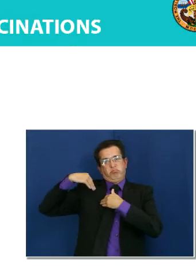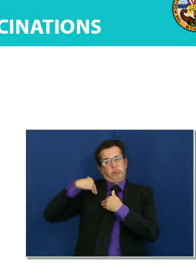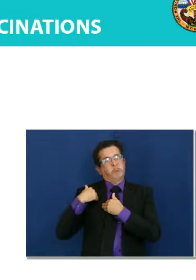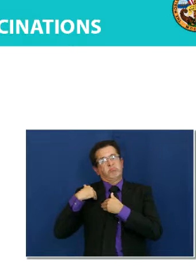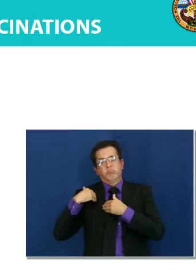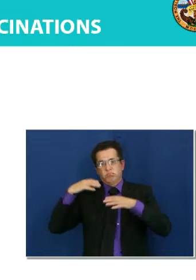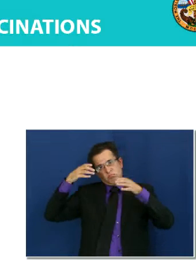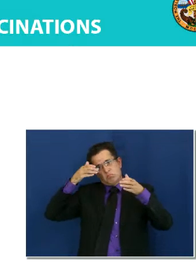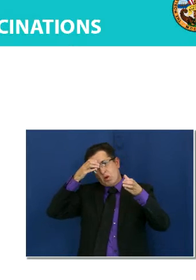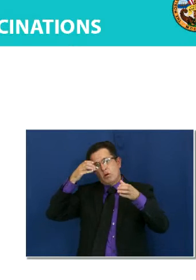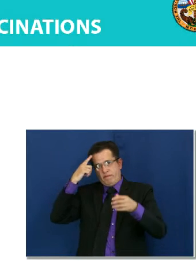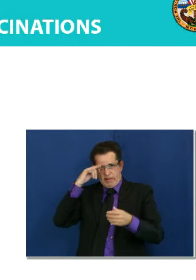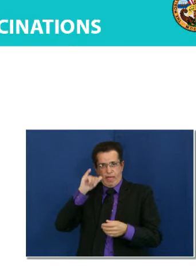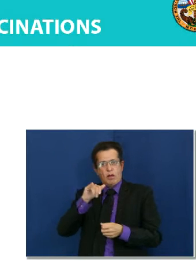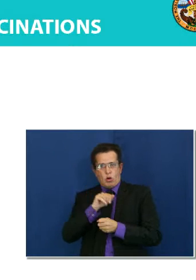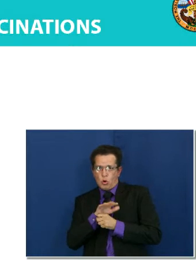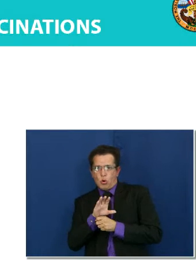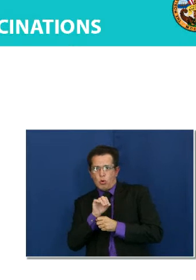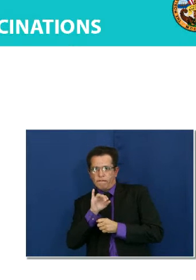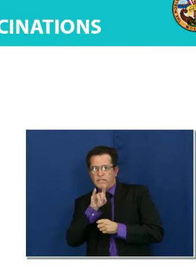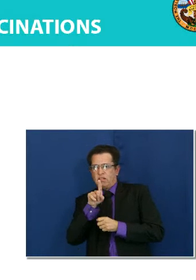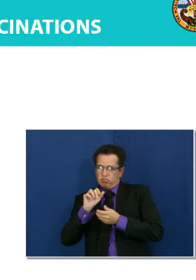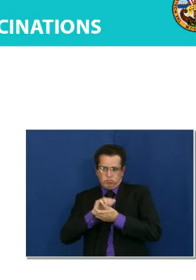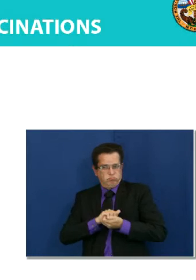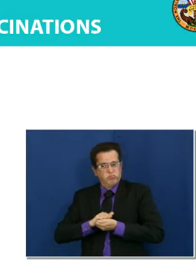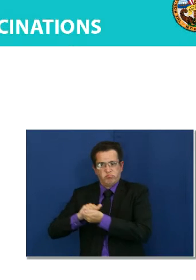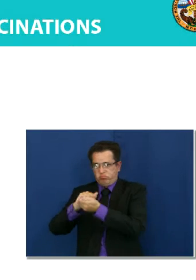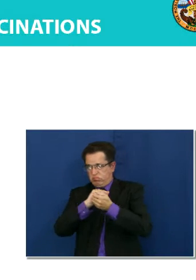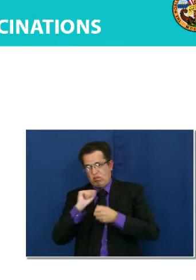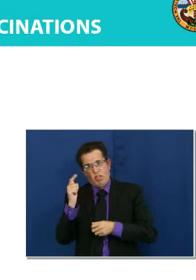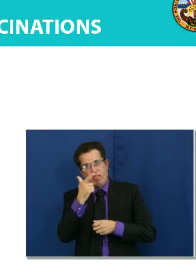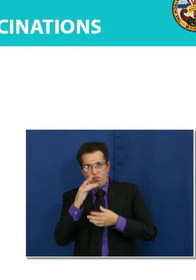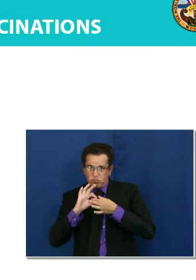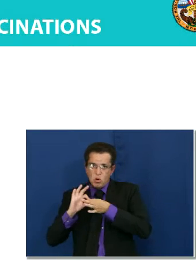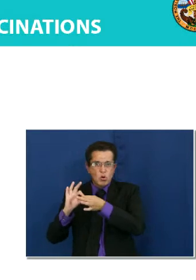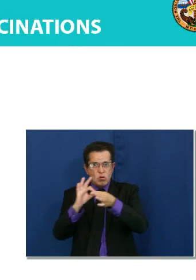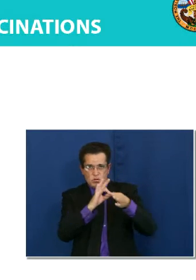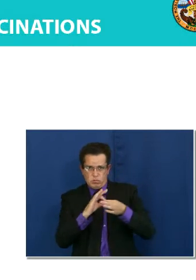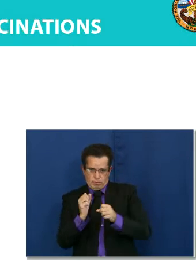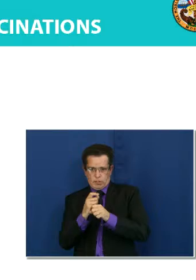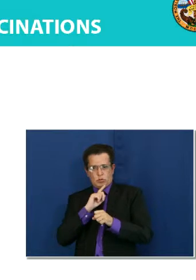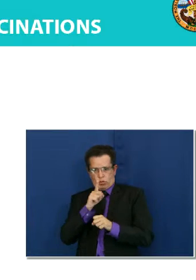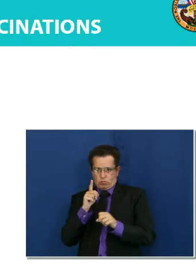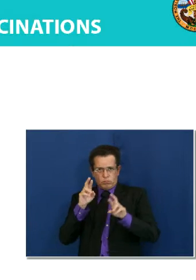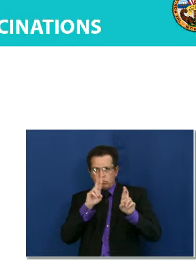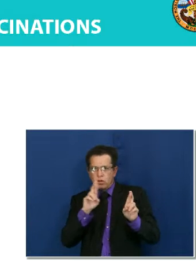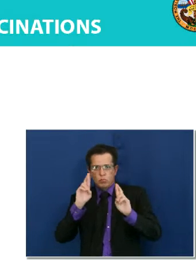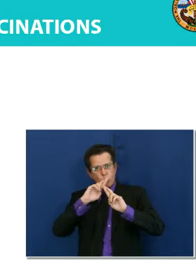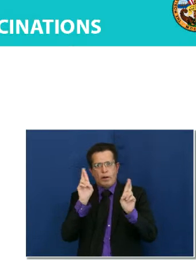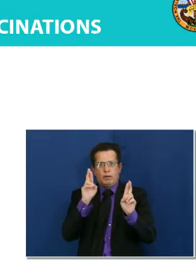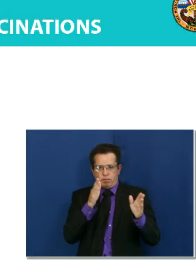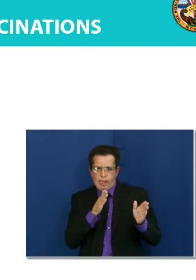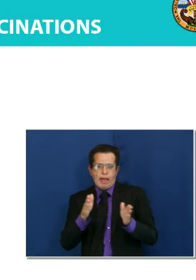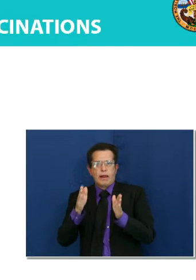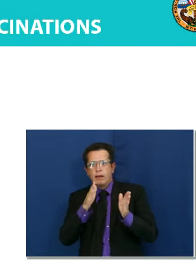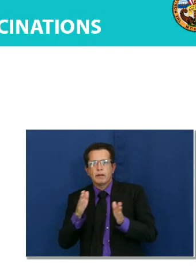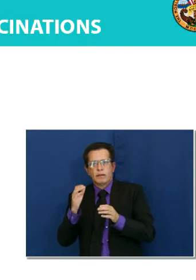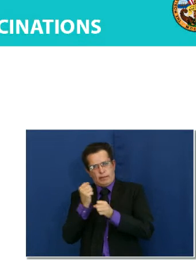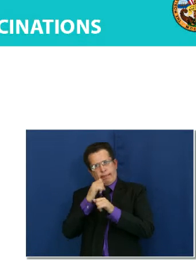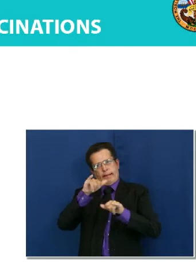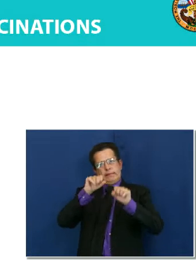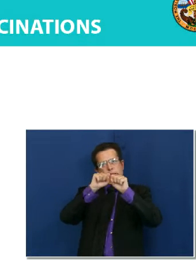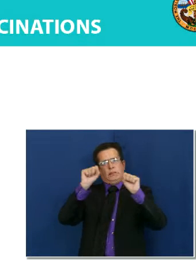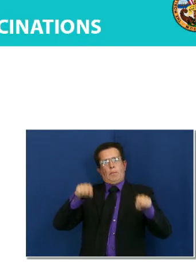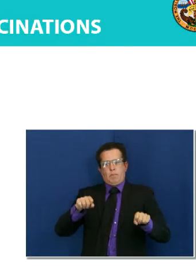wonderful ally. And these folks are all coming together to help ensure the collaboration, the coordination, and build a system that can inspire